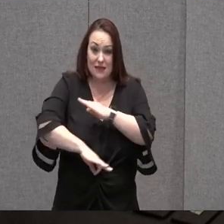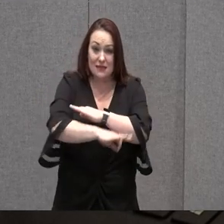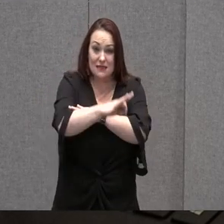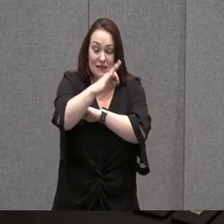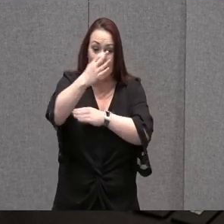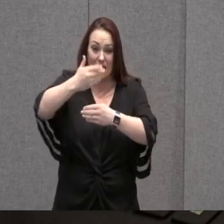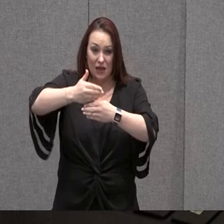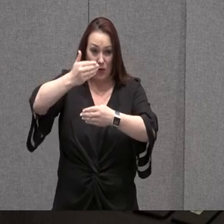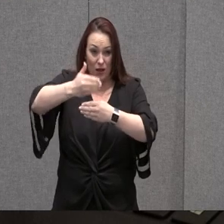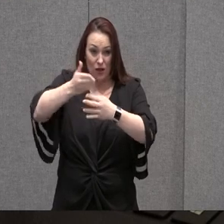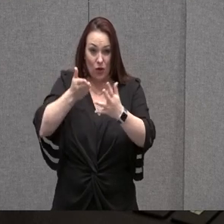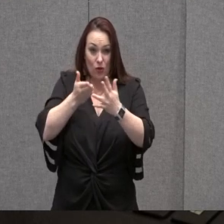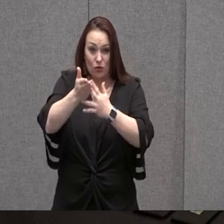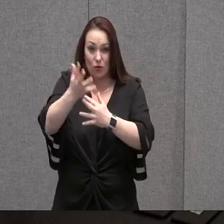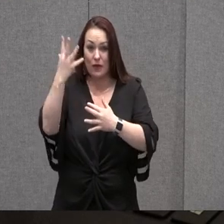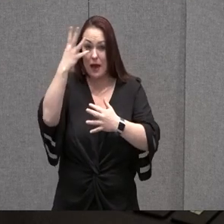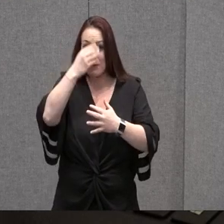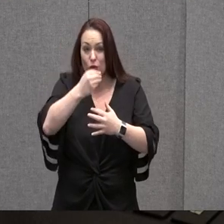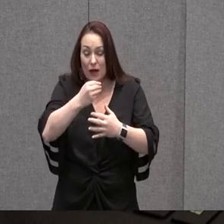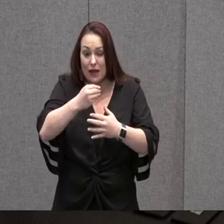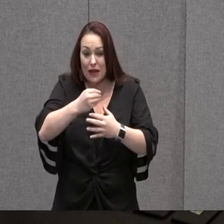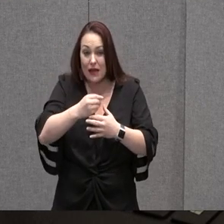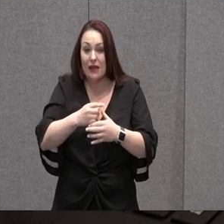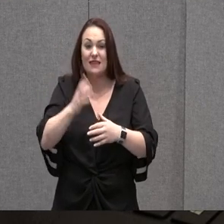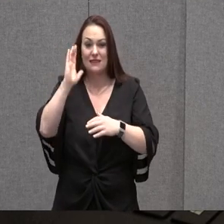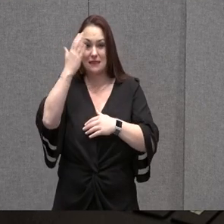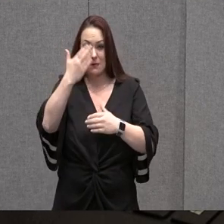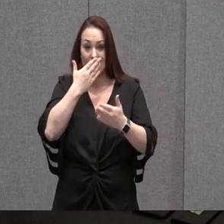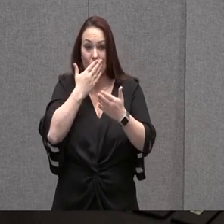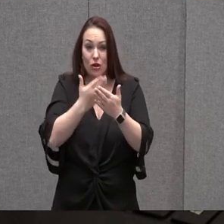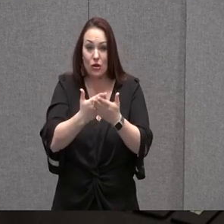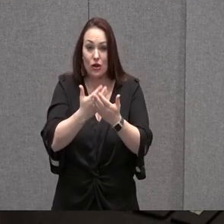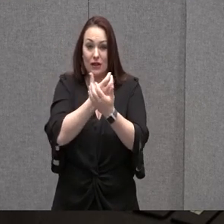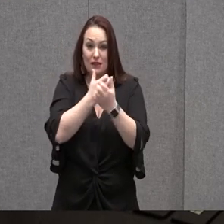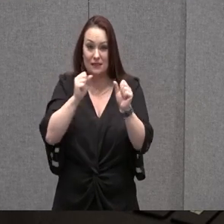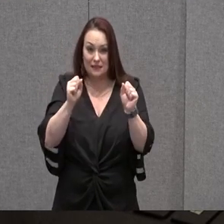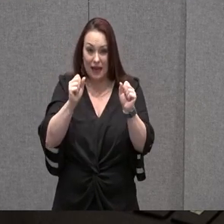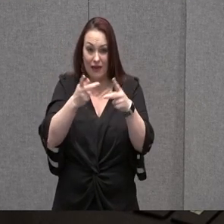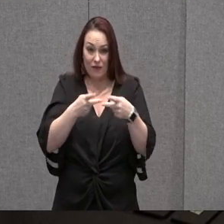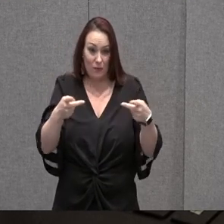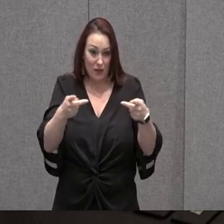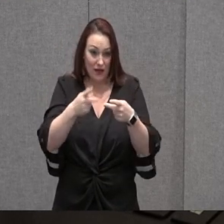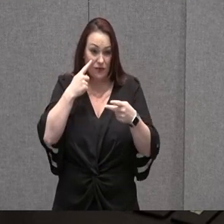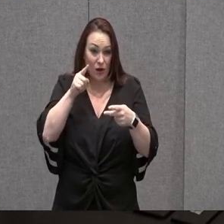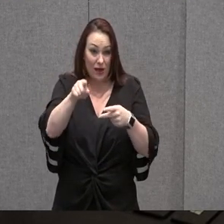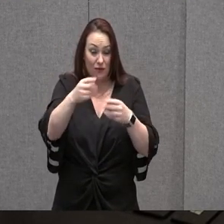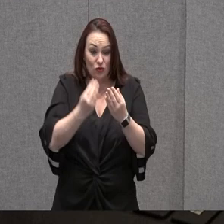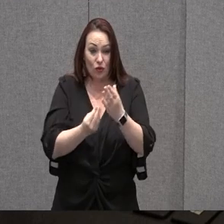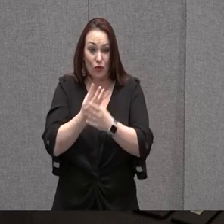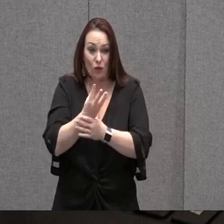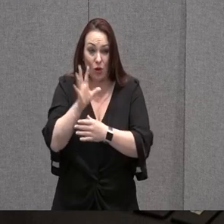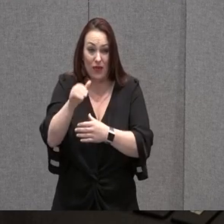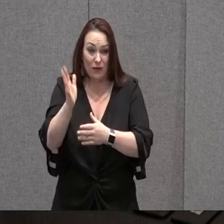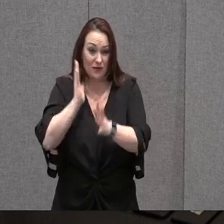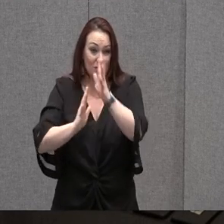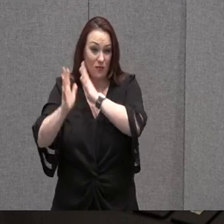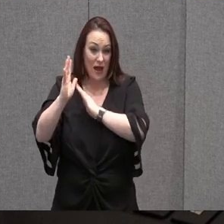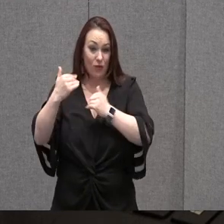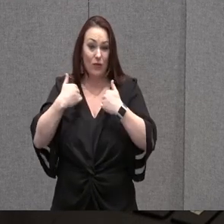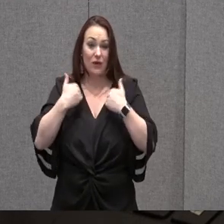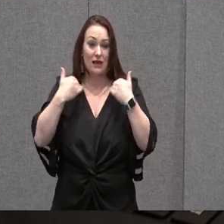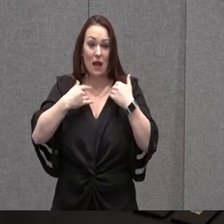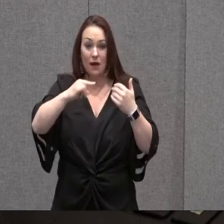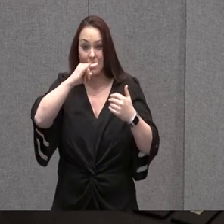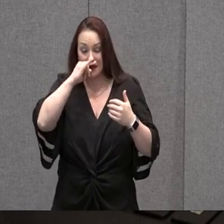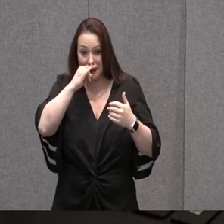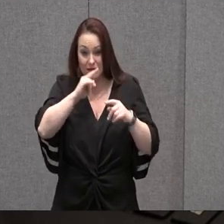windowsill for the pretty little fern. It seemed like a good, safe spot for him to grow. This was back when we were little kids,